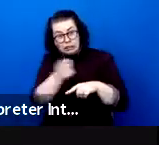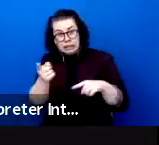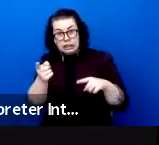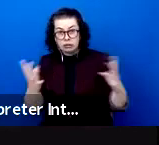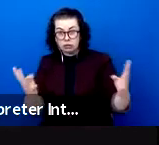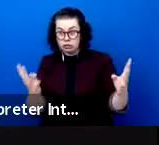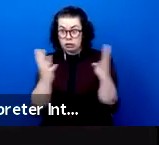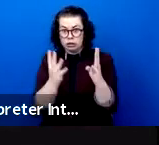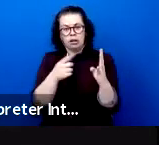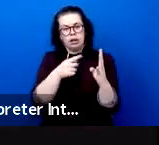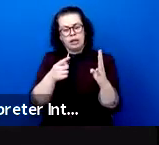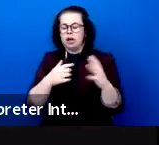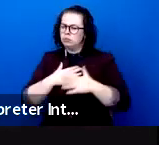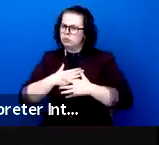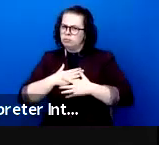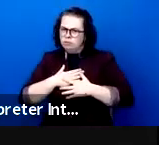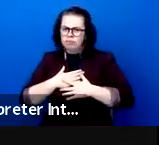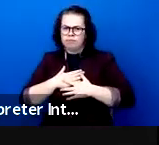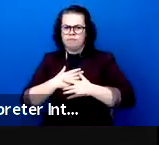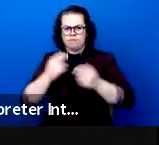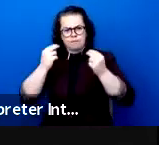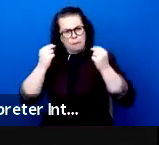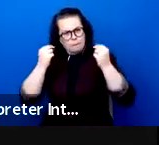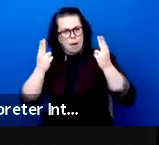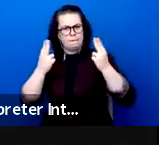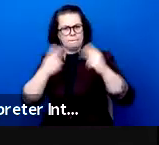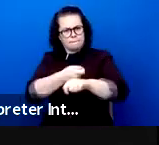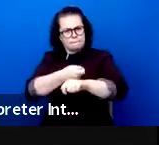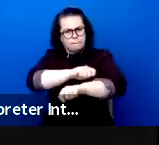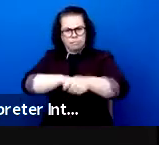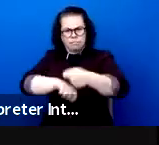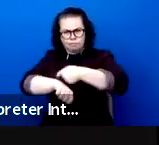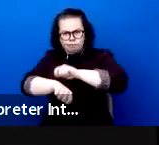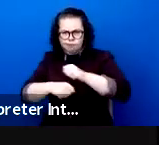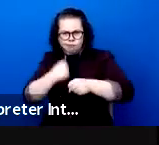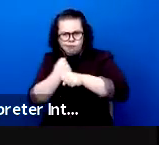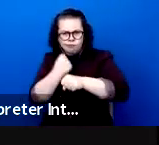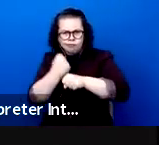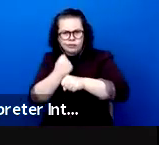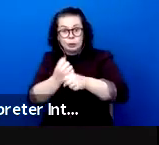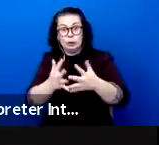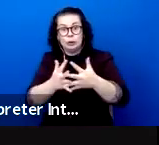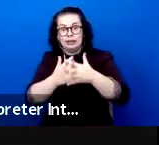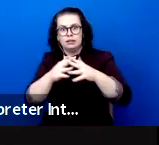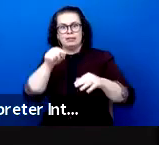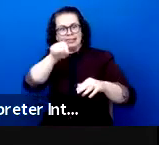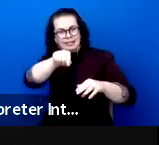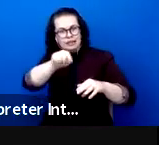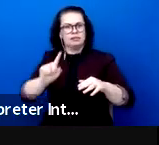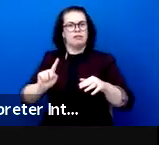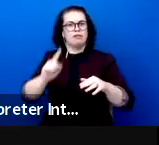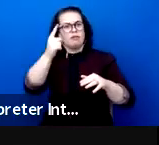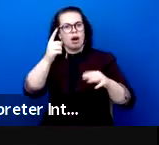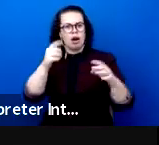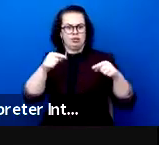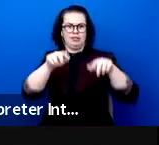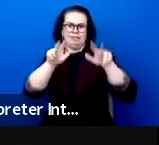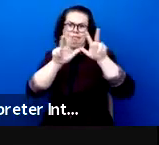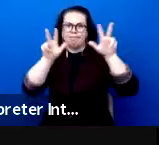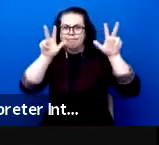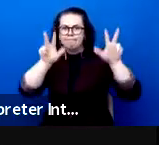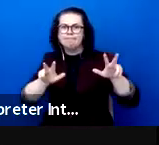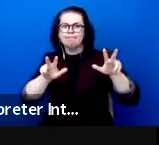conviction and energy into ensuring that this first forum can Iza address all the important